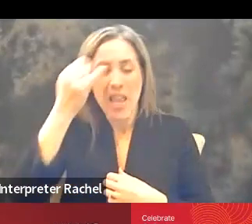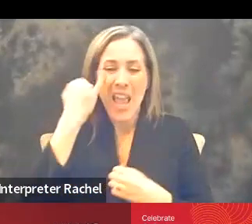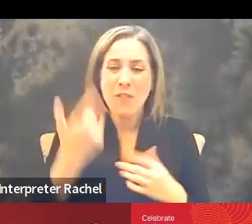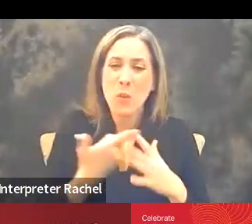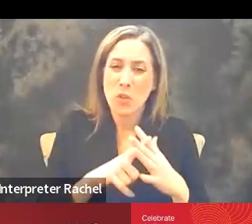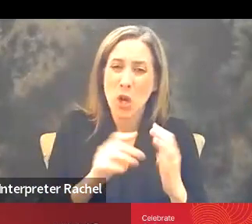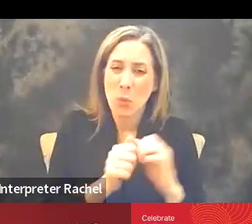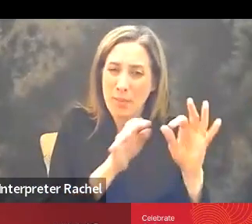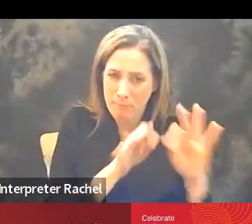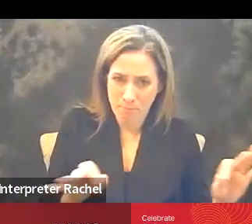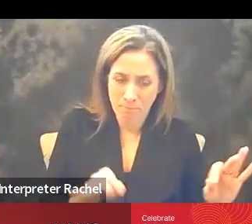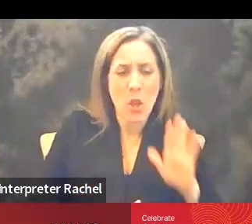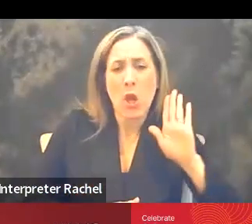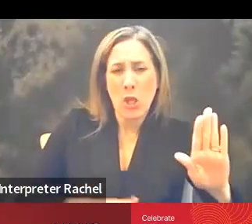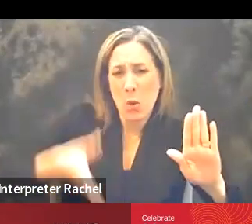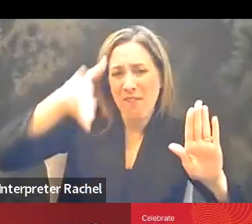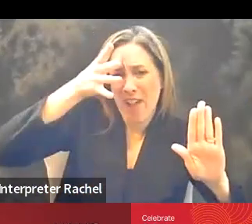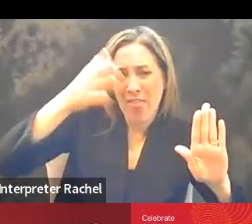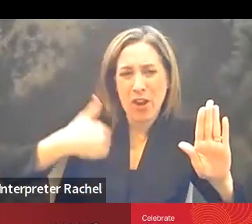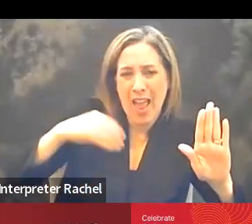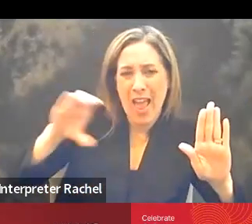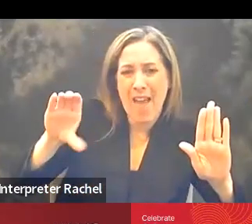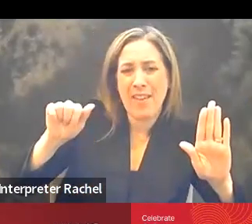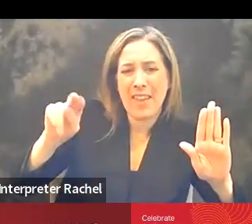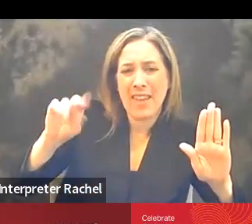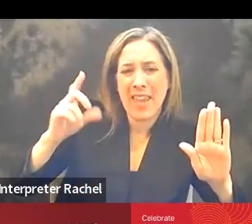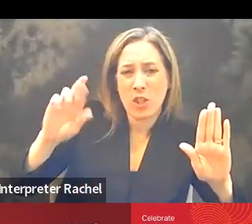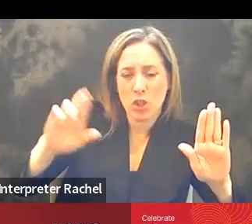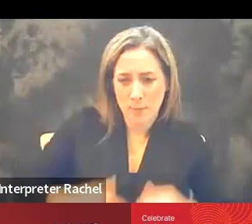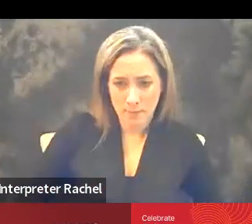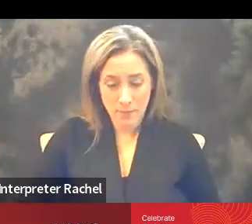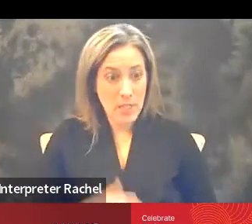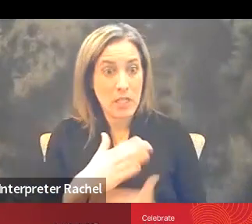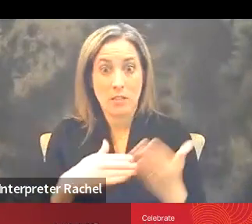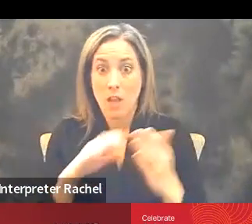cancer," that sometimes immediately alienates some cultural groups that